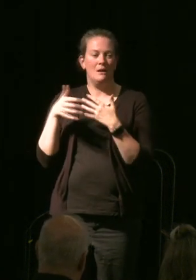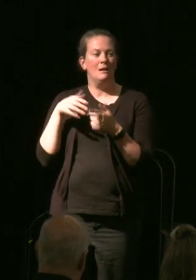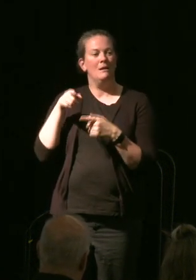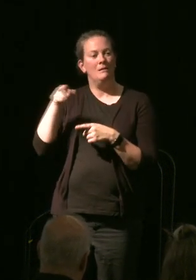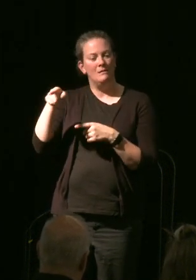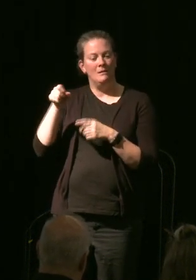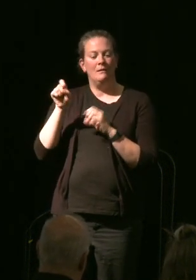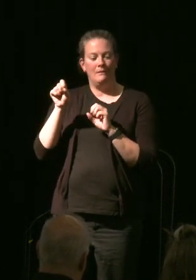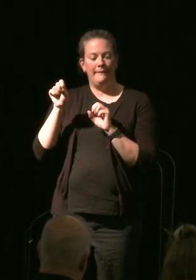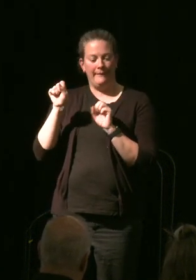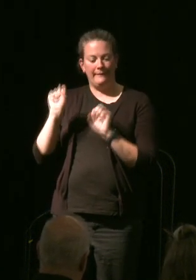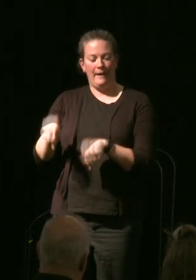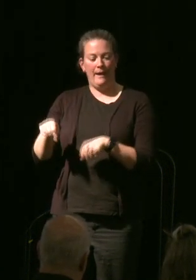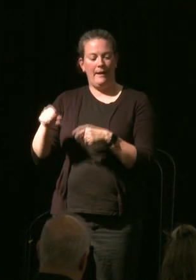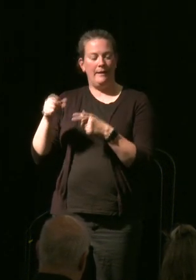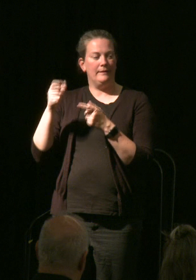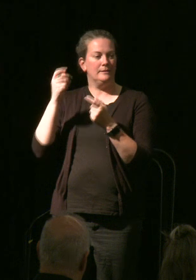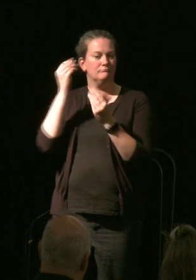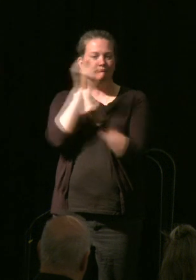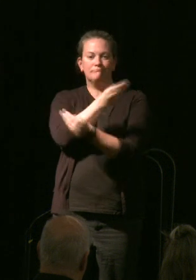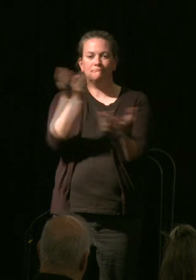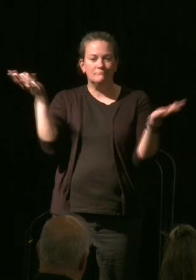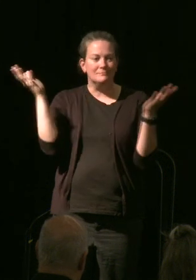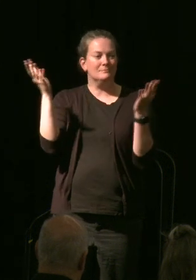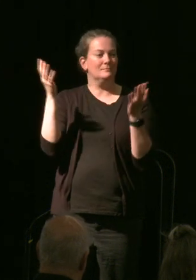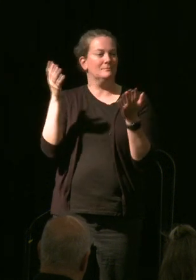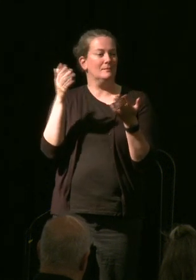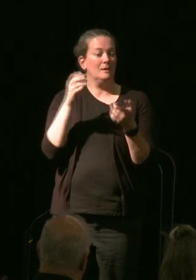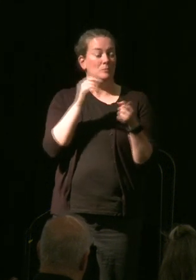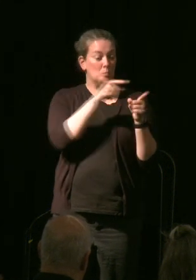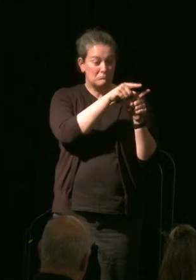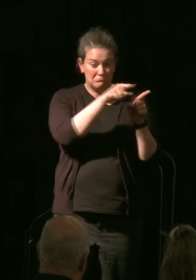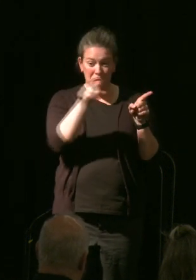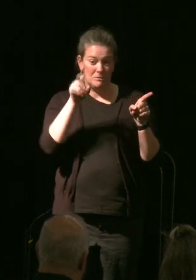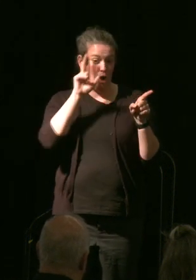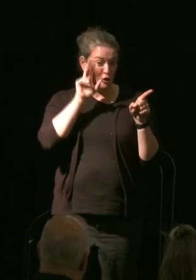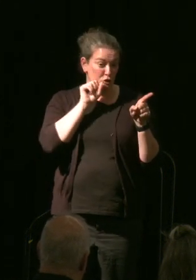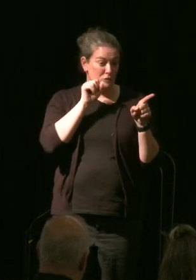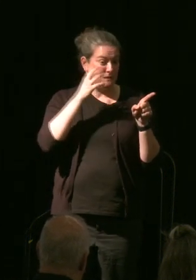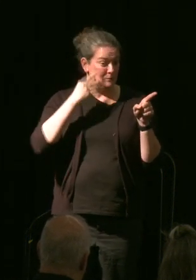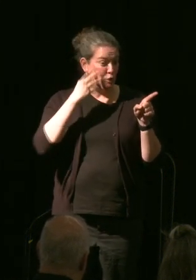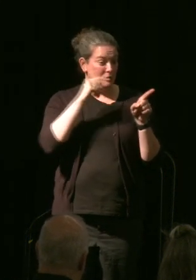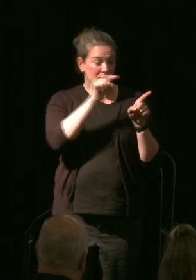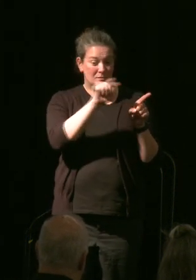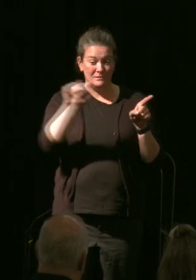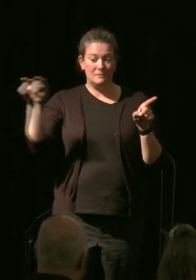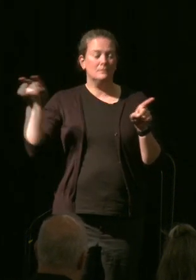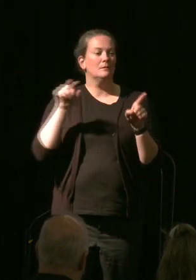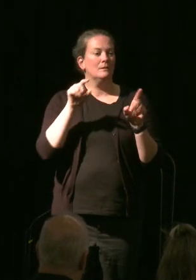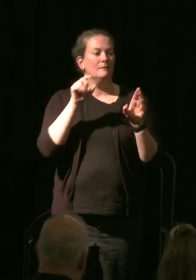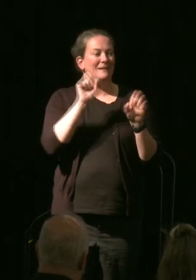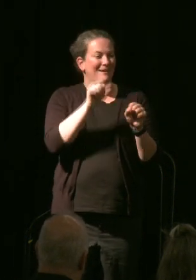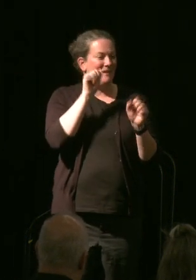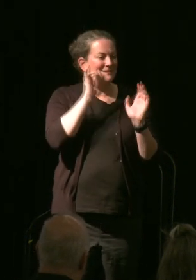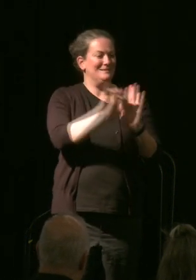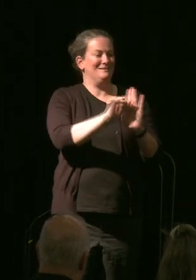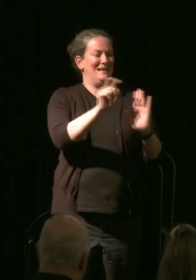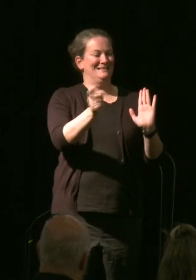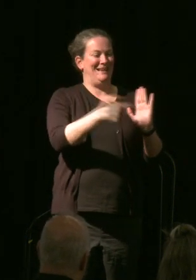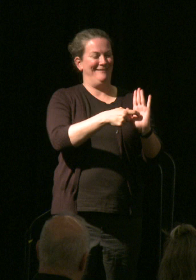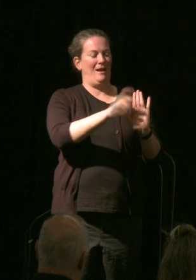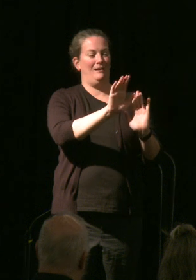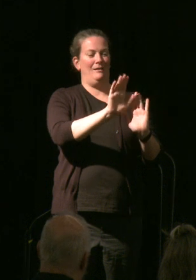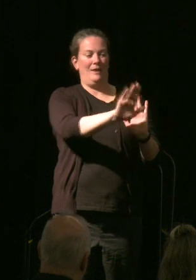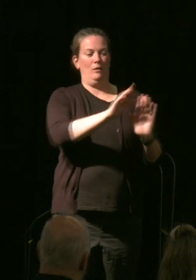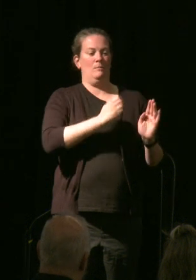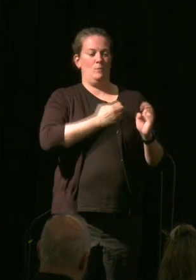to help people living with Usher syndrome better address all of the different types of emotions that come with having